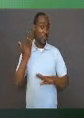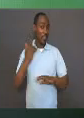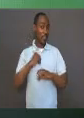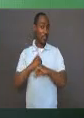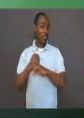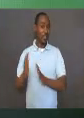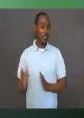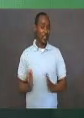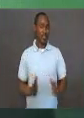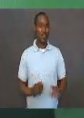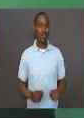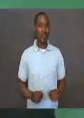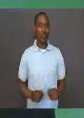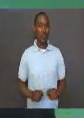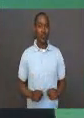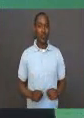them sick.